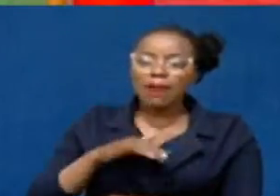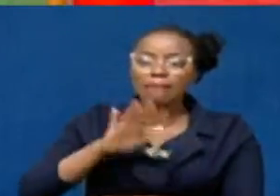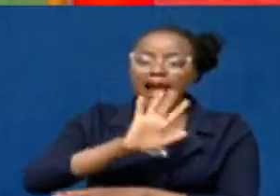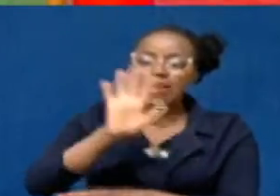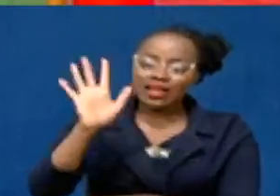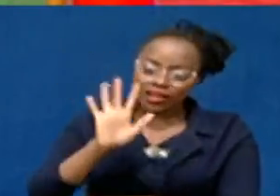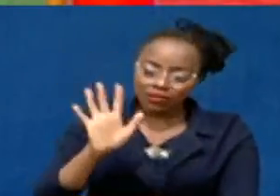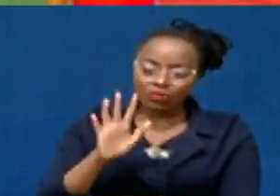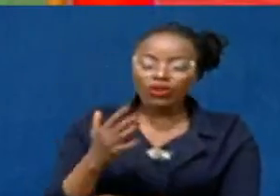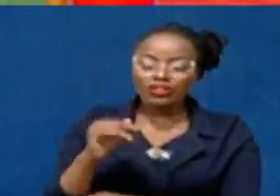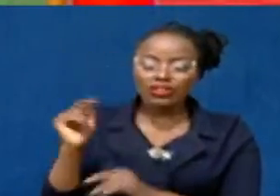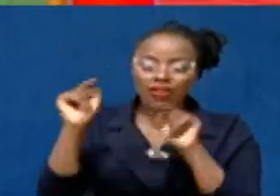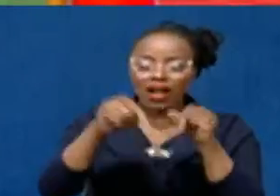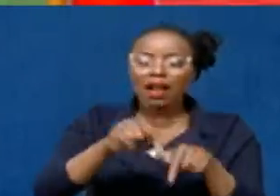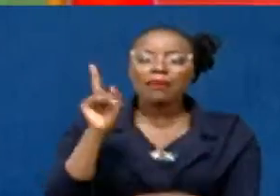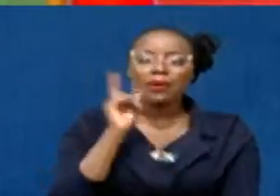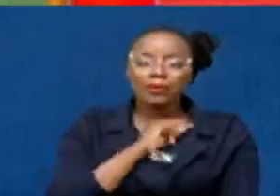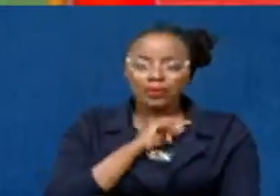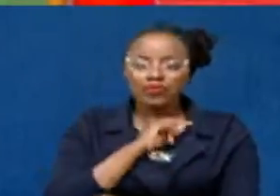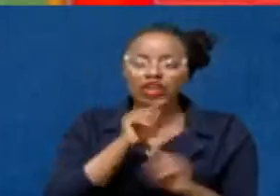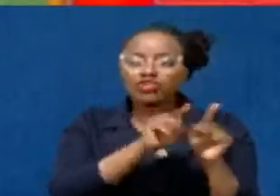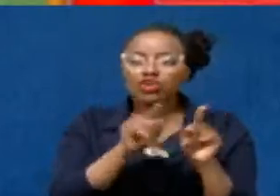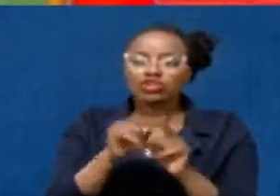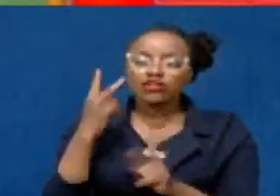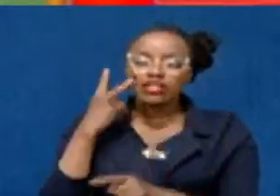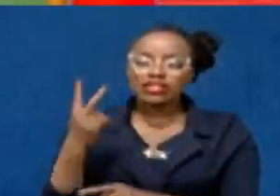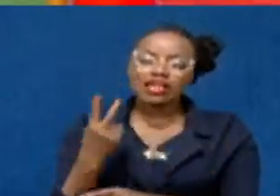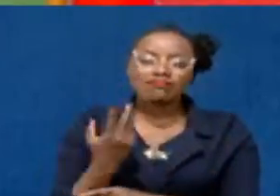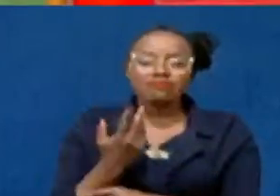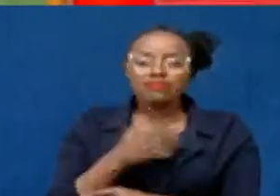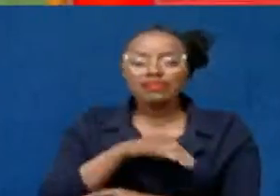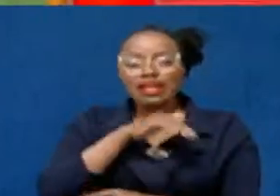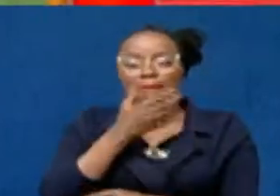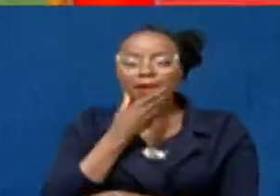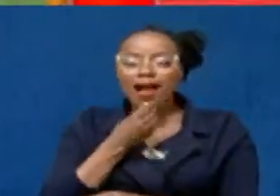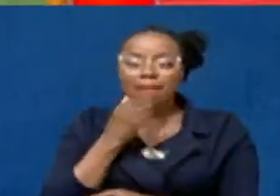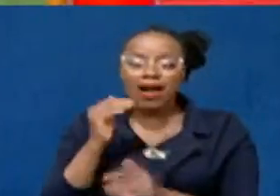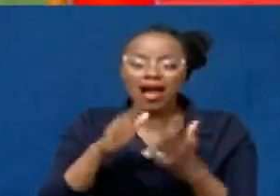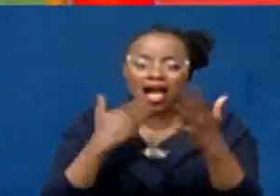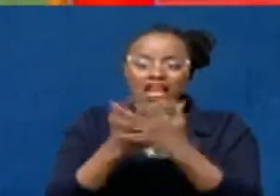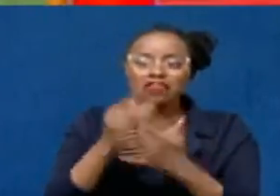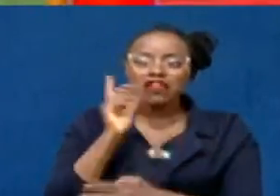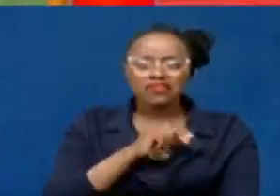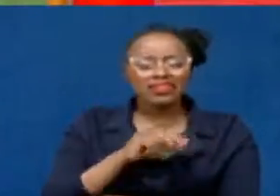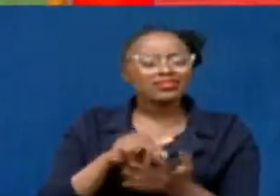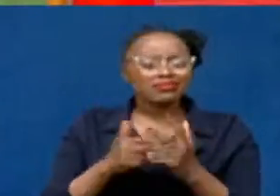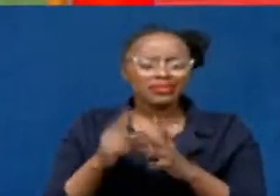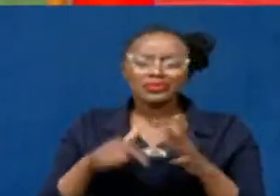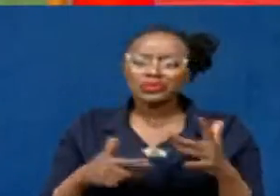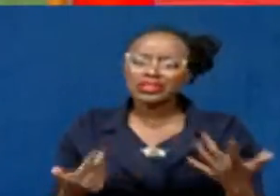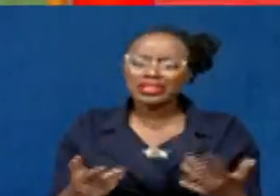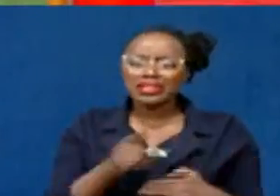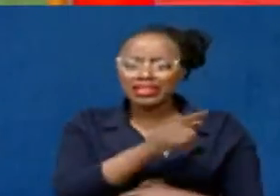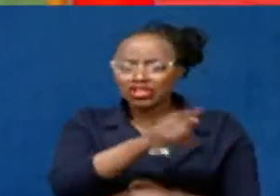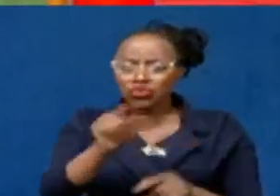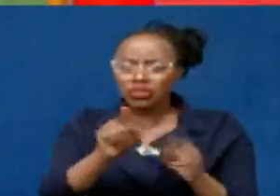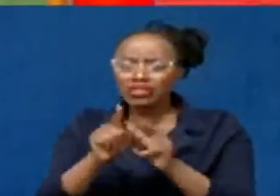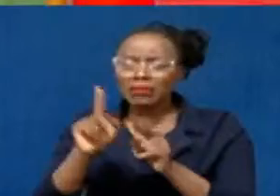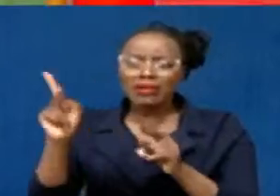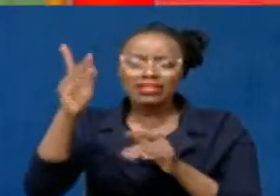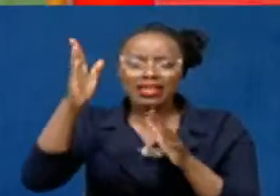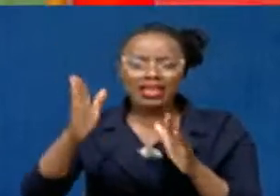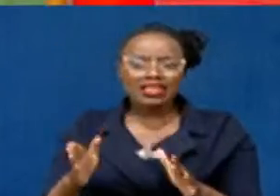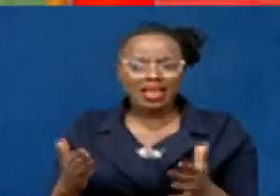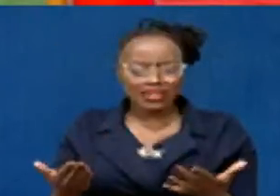Rainbow Charity Ngilu amefika hapa, nikaona baba pia amefika hapa. Bas, nyinyi kama wananchi